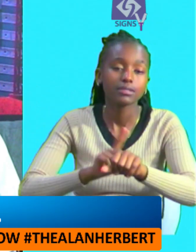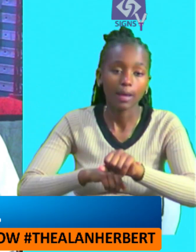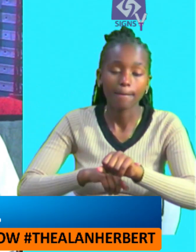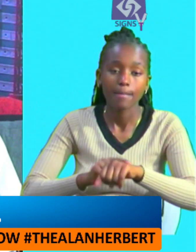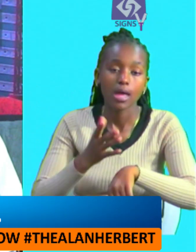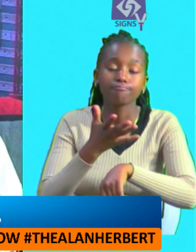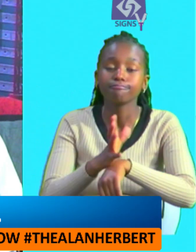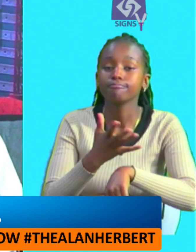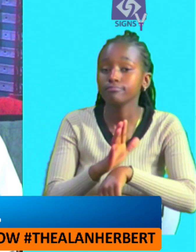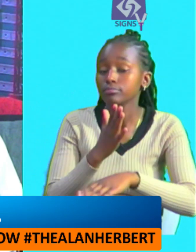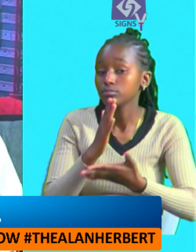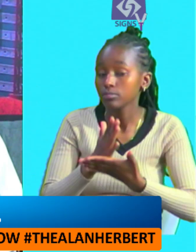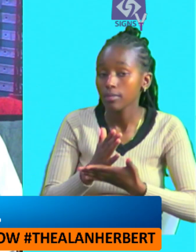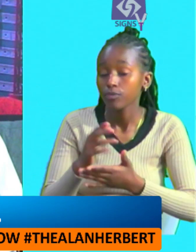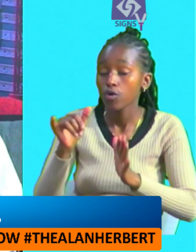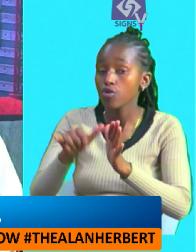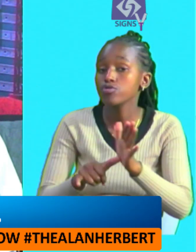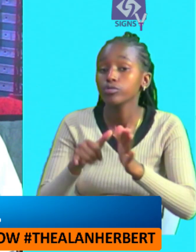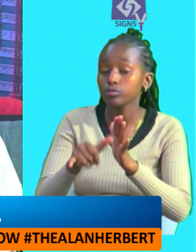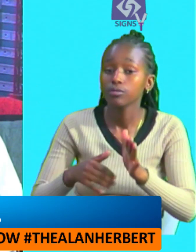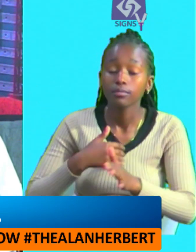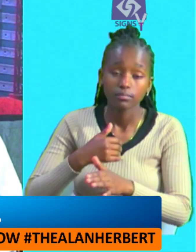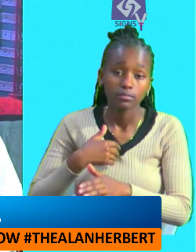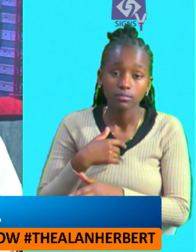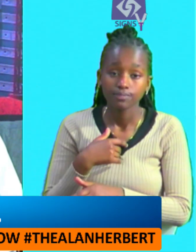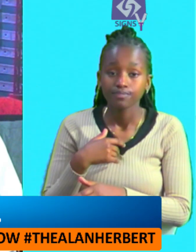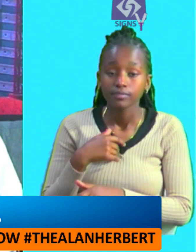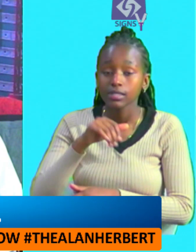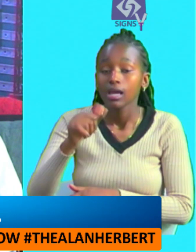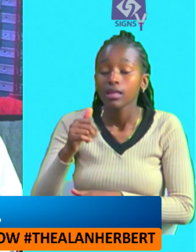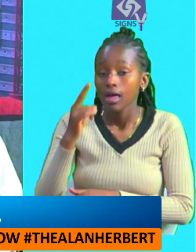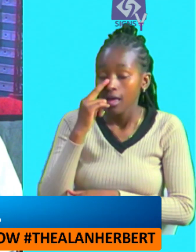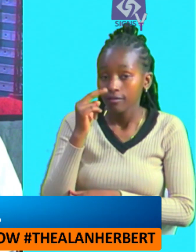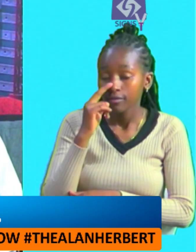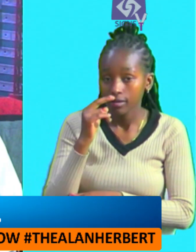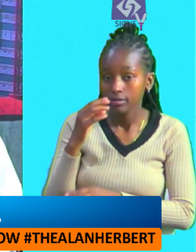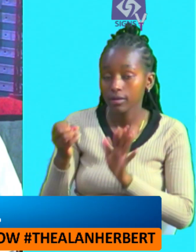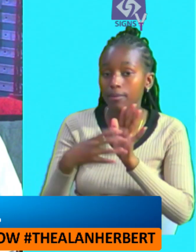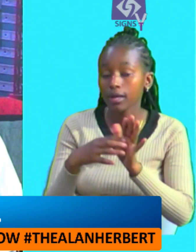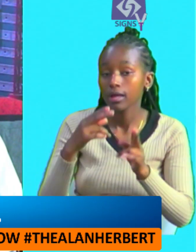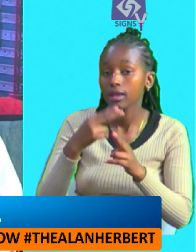Yes, Peter. Yeah. And I think that's a culture that also people would